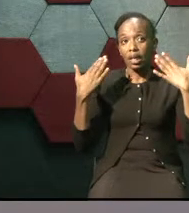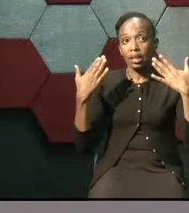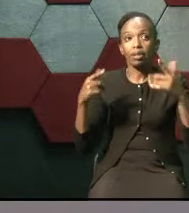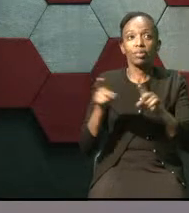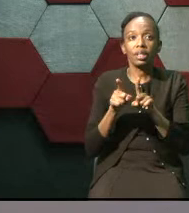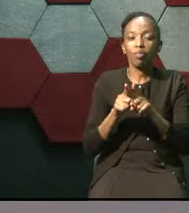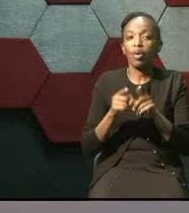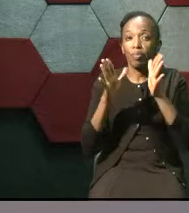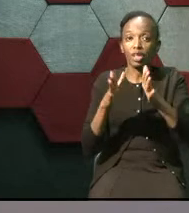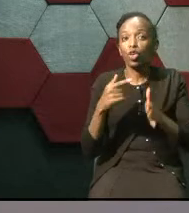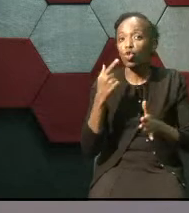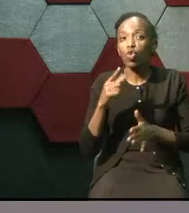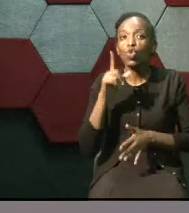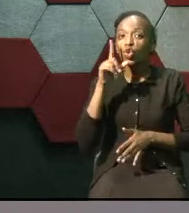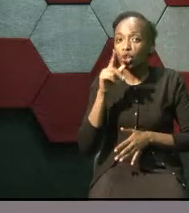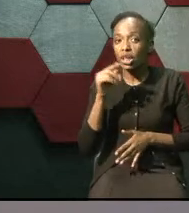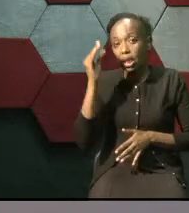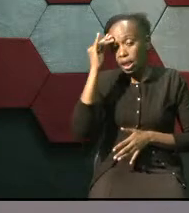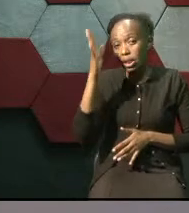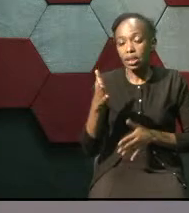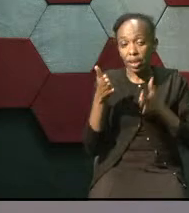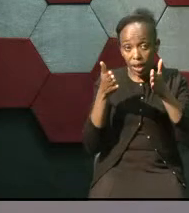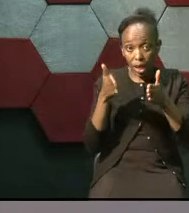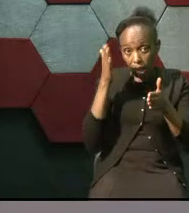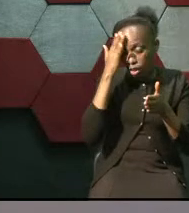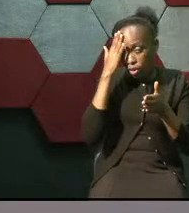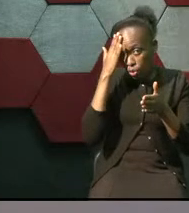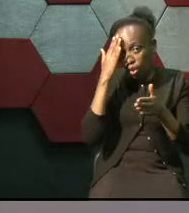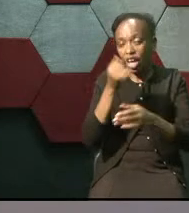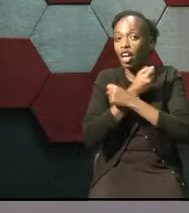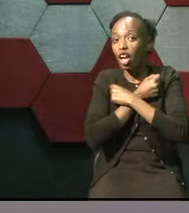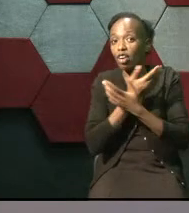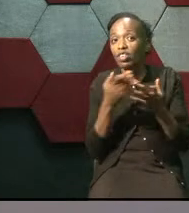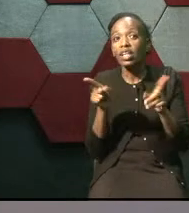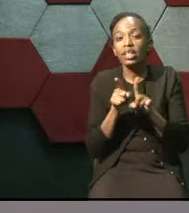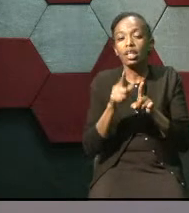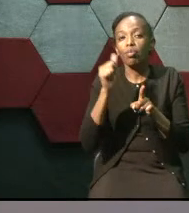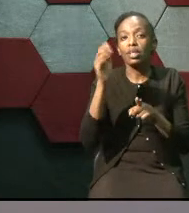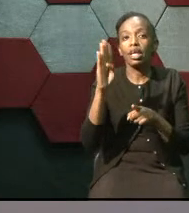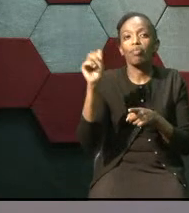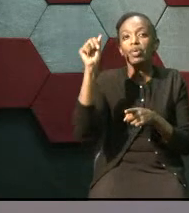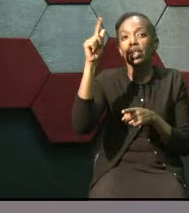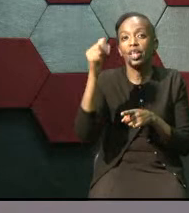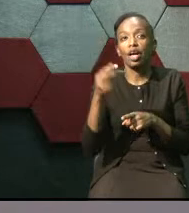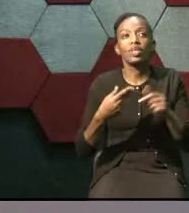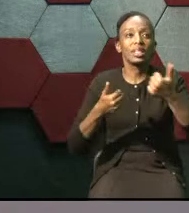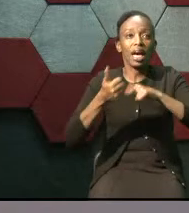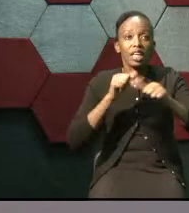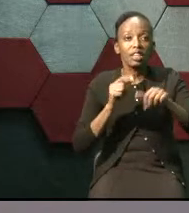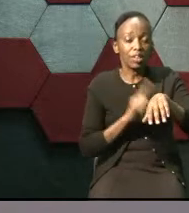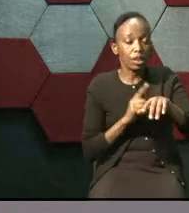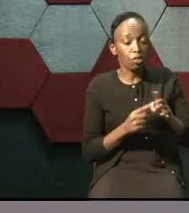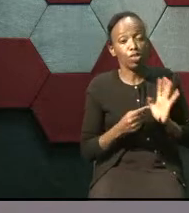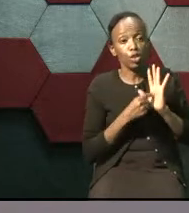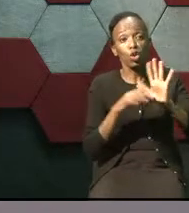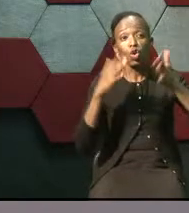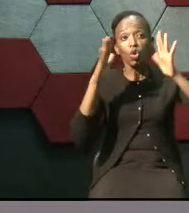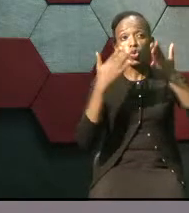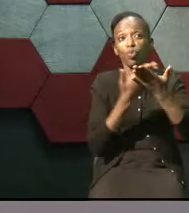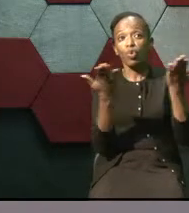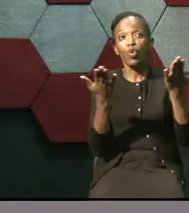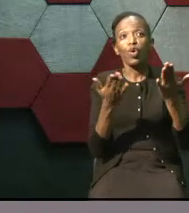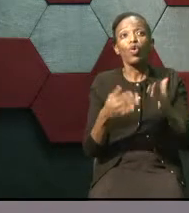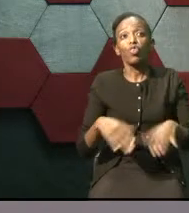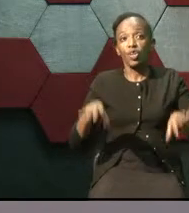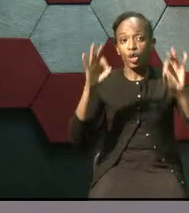guys tweeting, and our students who were there from Nova Pay, and I loved him. And of course, Tabitha also was very active during the exhibition. So congratulations for that